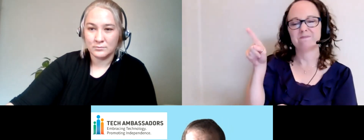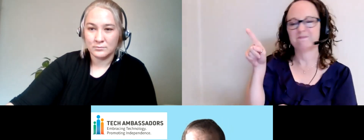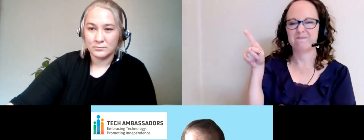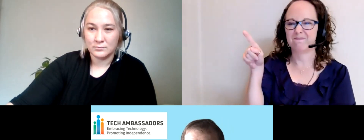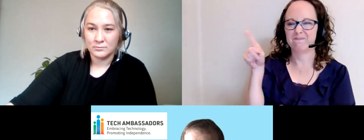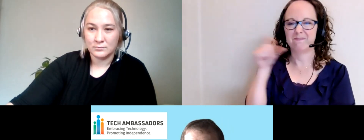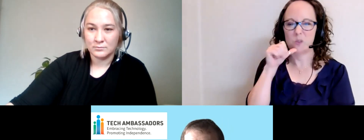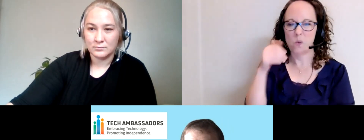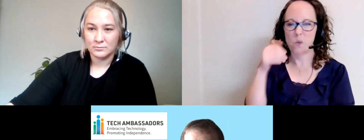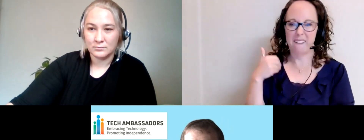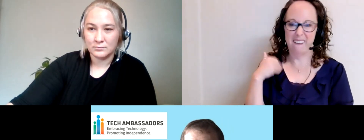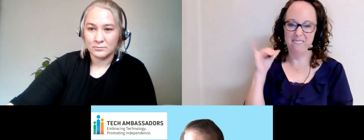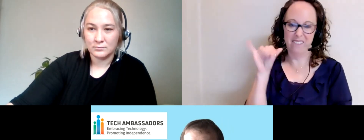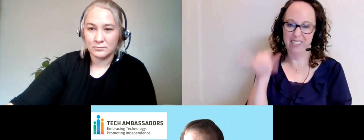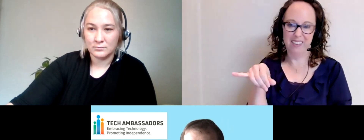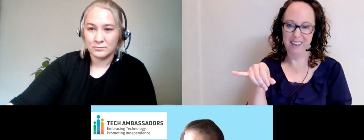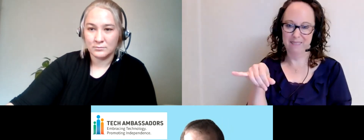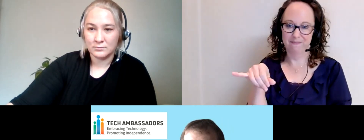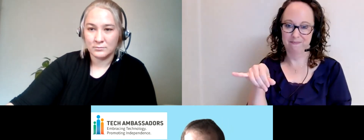feature like that